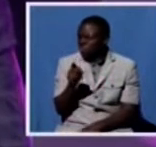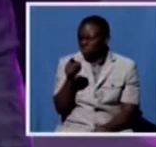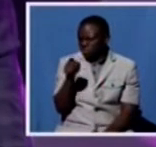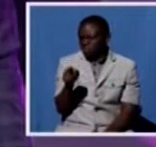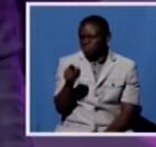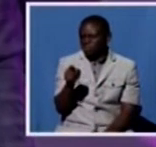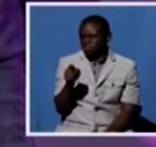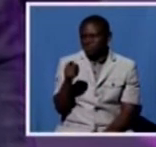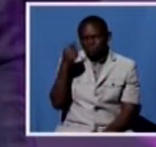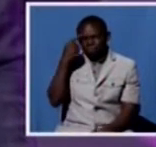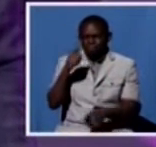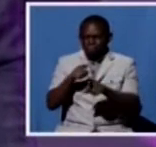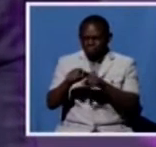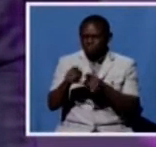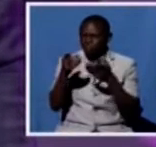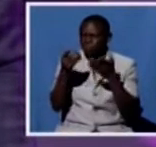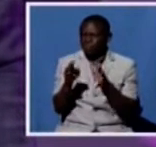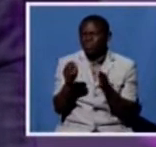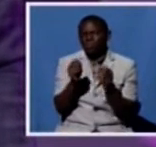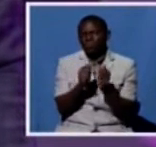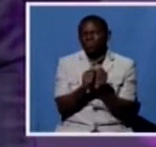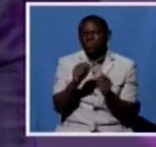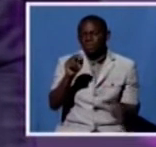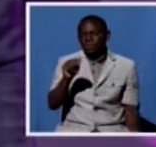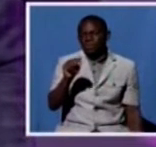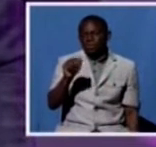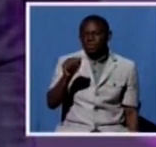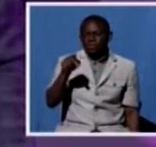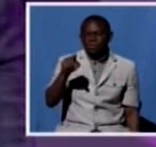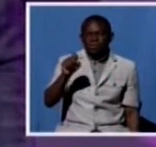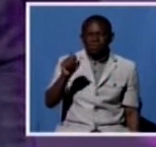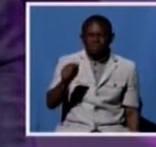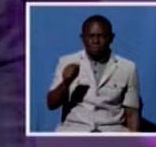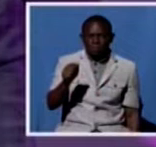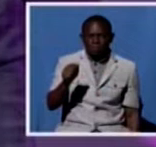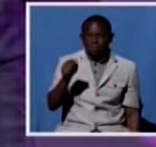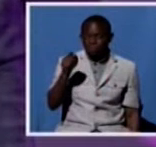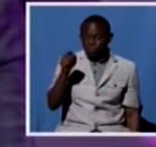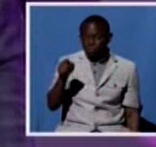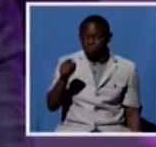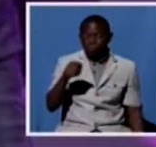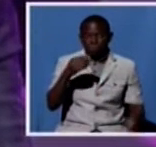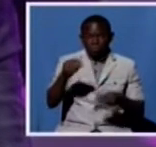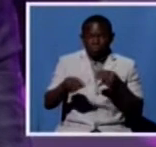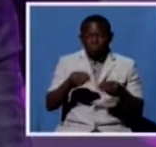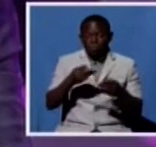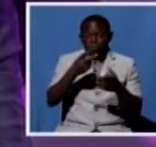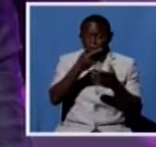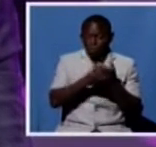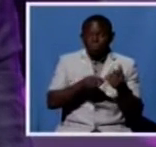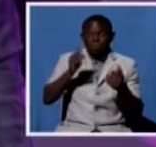arrangement, and this, in our view, is a win-win-win solution. The reason being